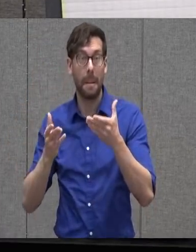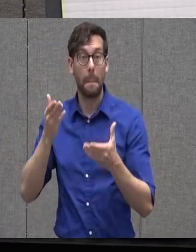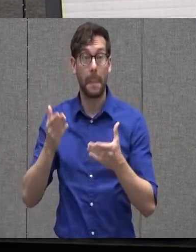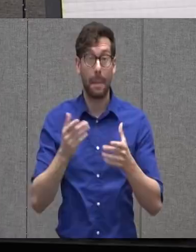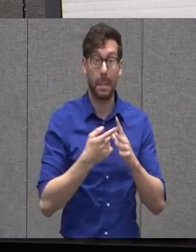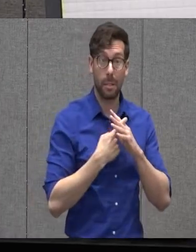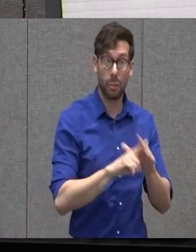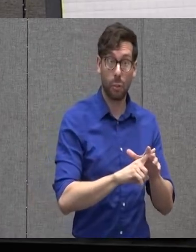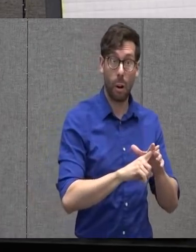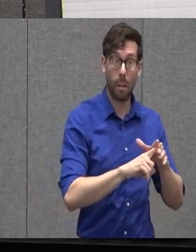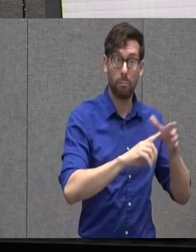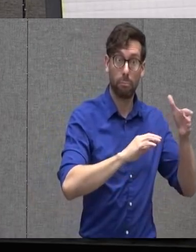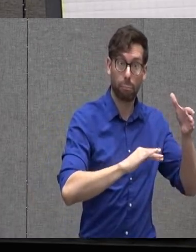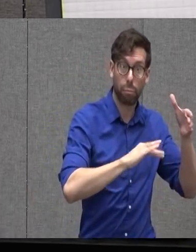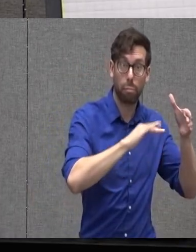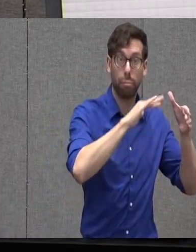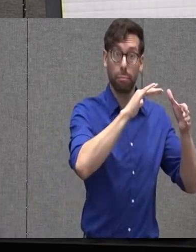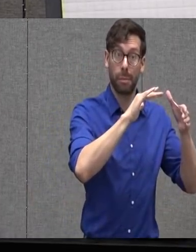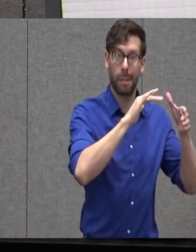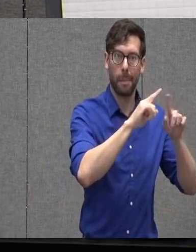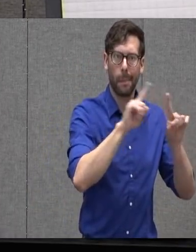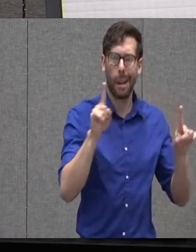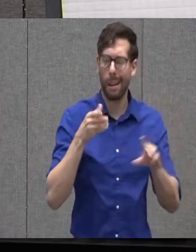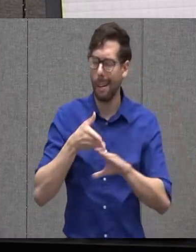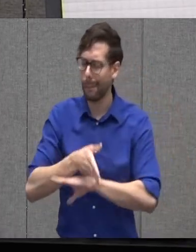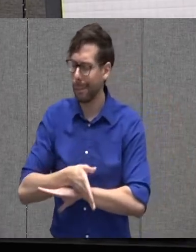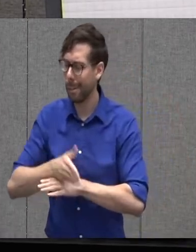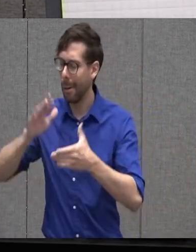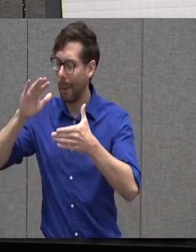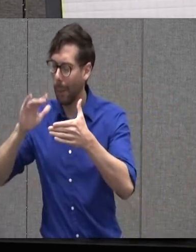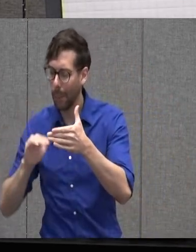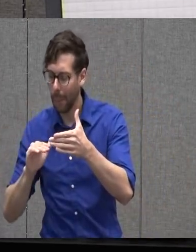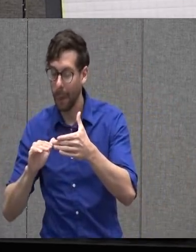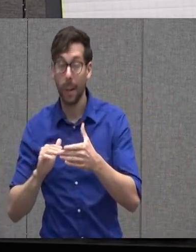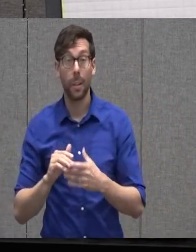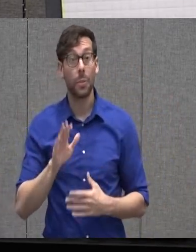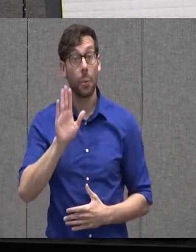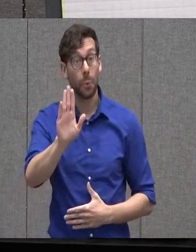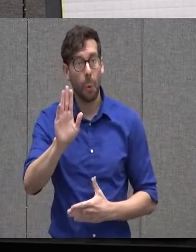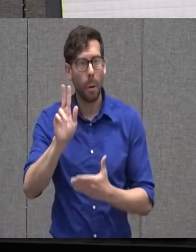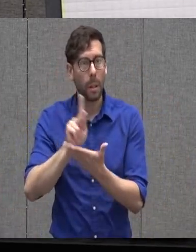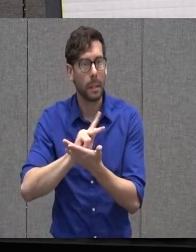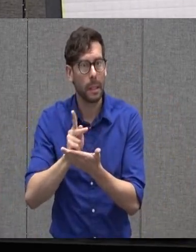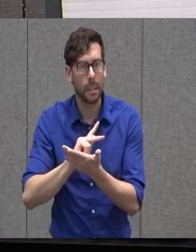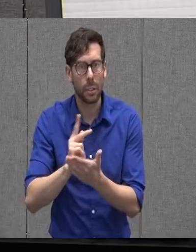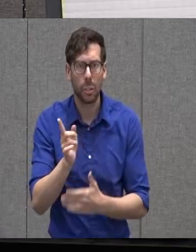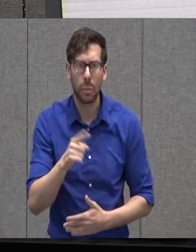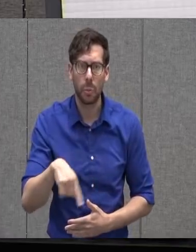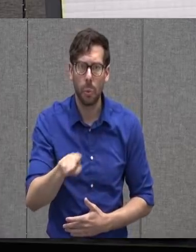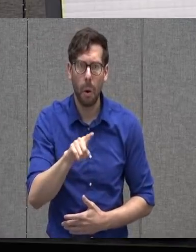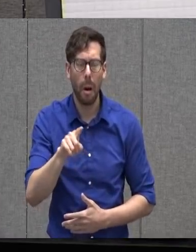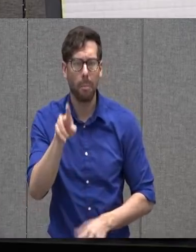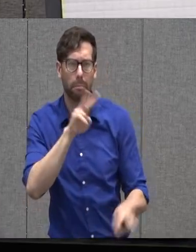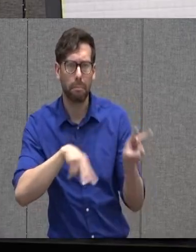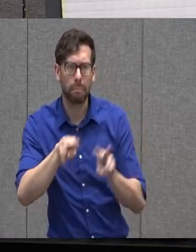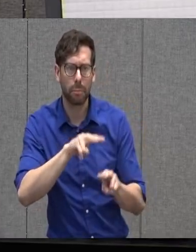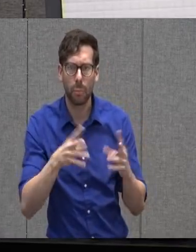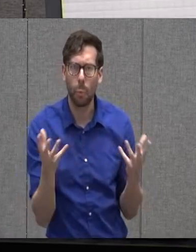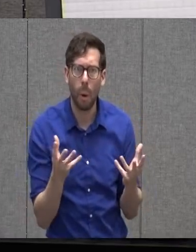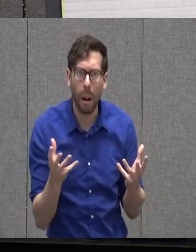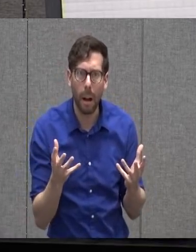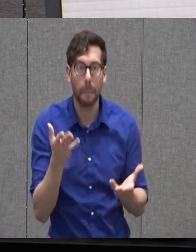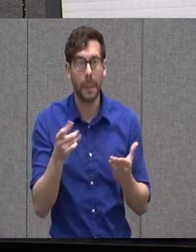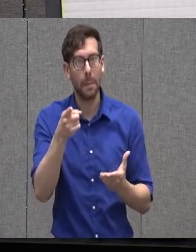are things in your kitchen that you observe all the time, every day? Maybe you're a helper, maybe you do some